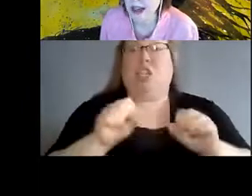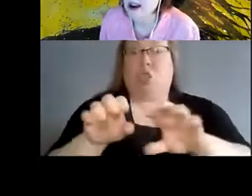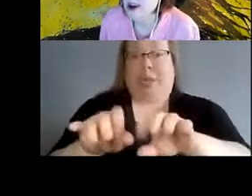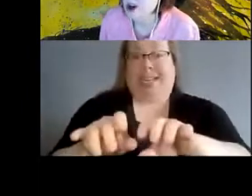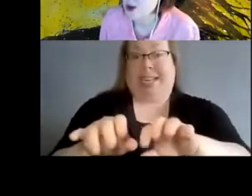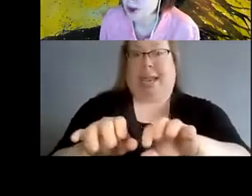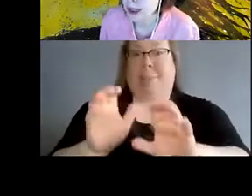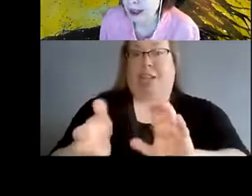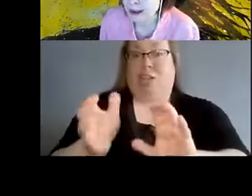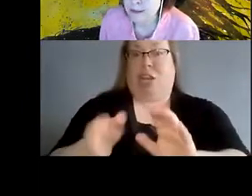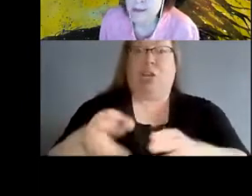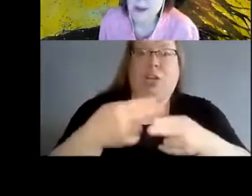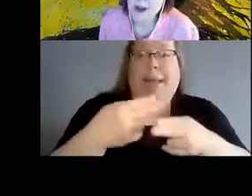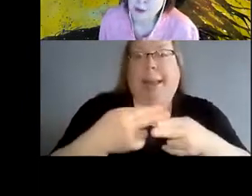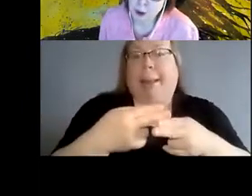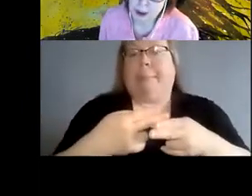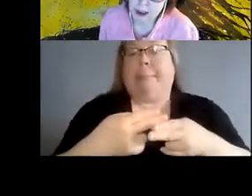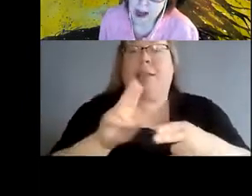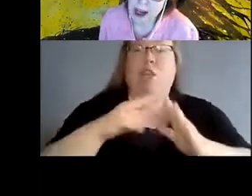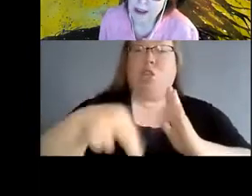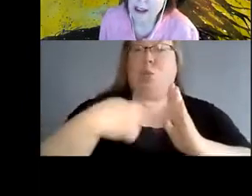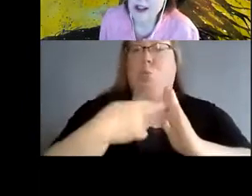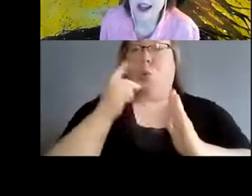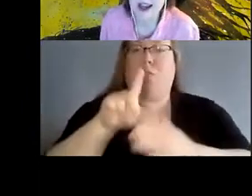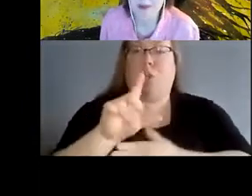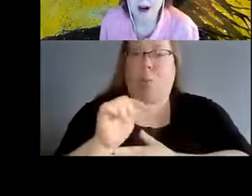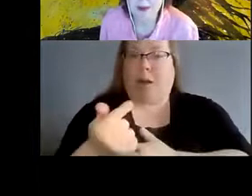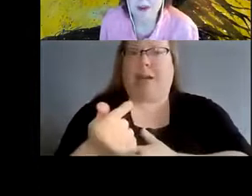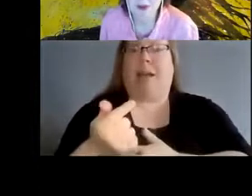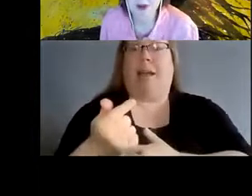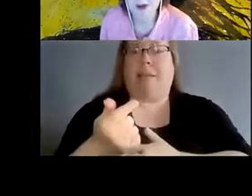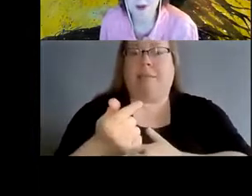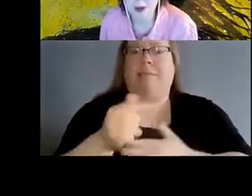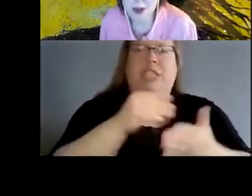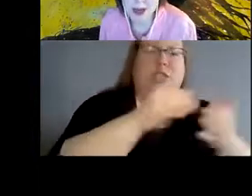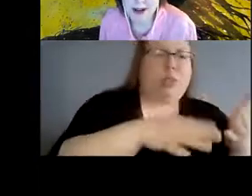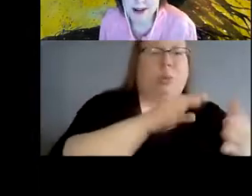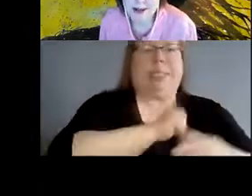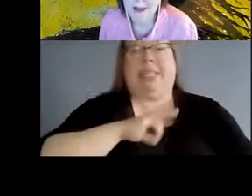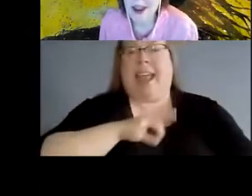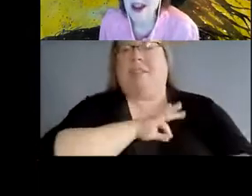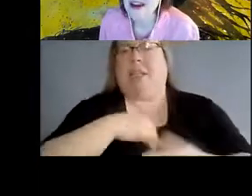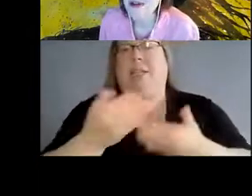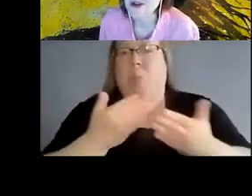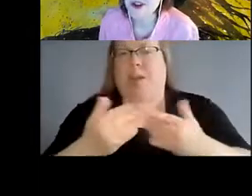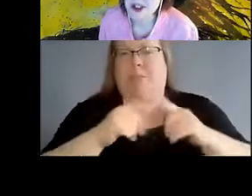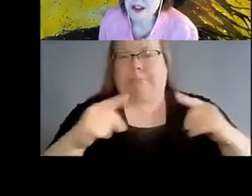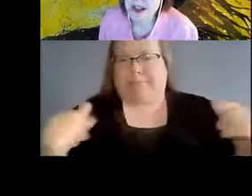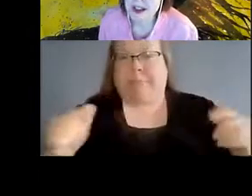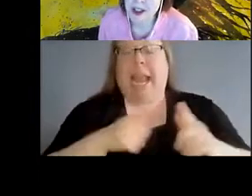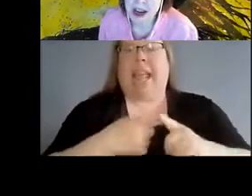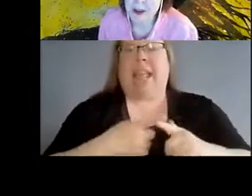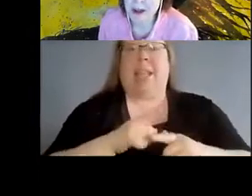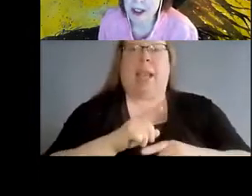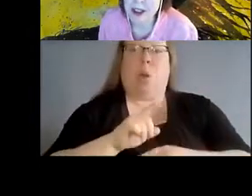chat your name, your role at the college, and perhaps where you're located, either you can share that